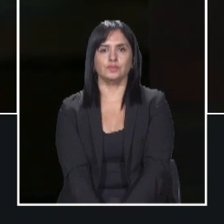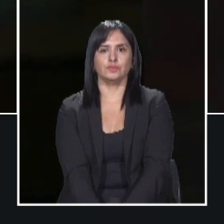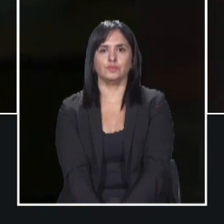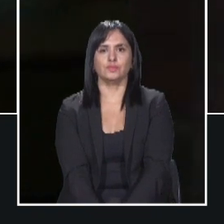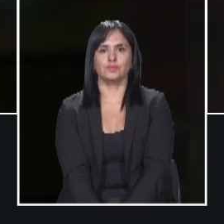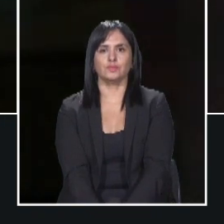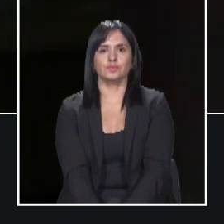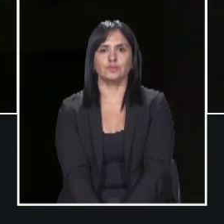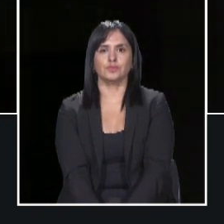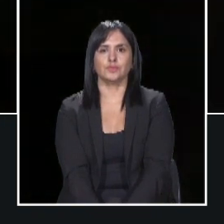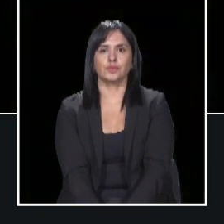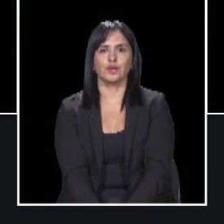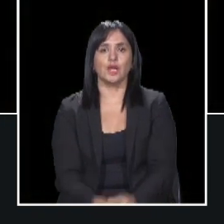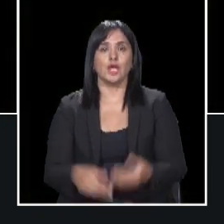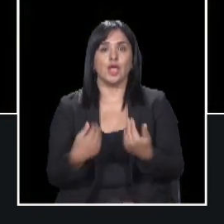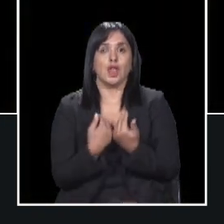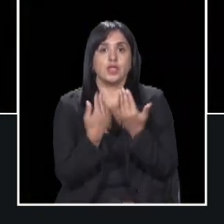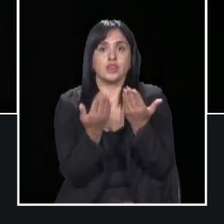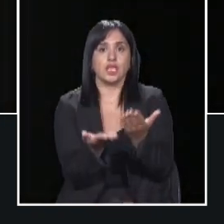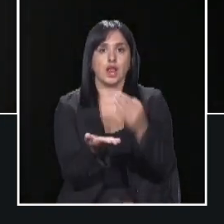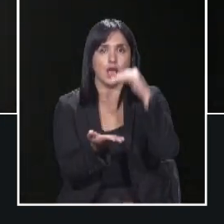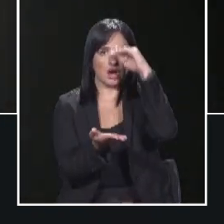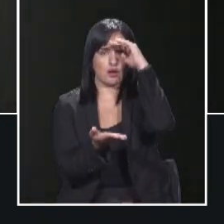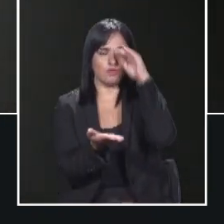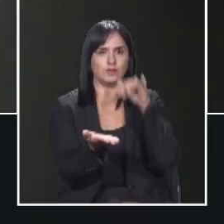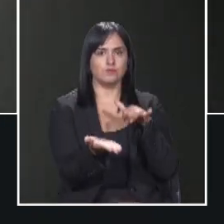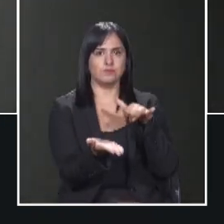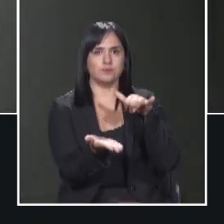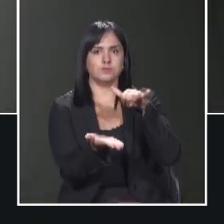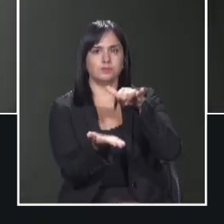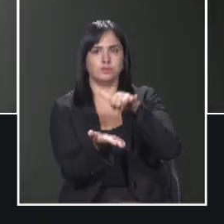activity or unattended items.